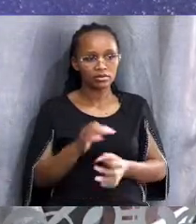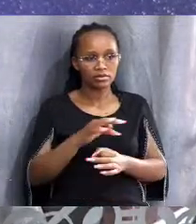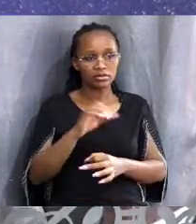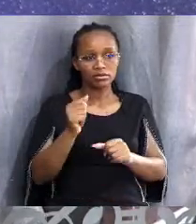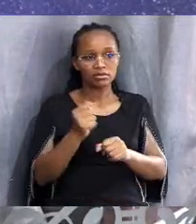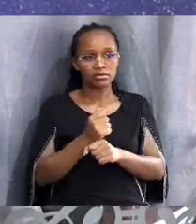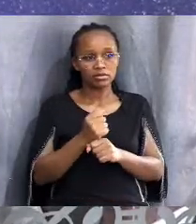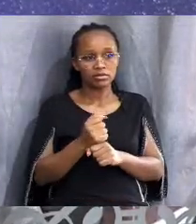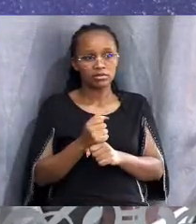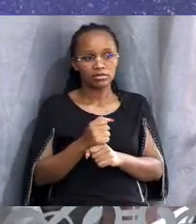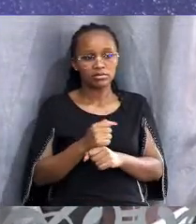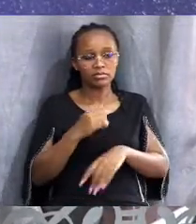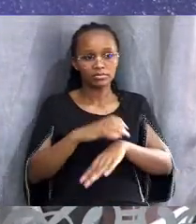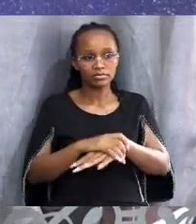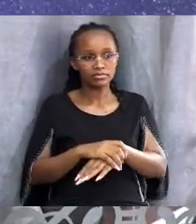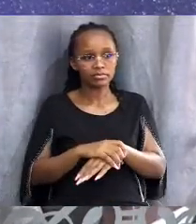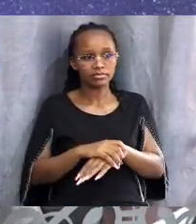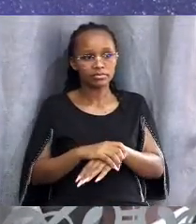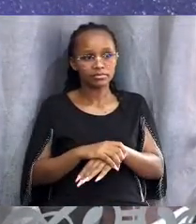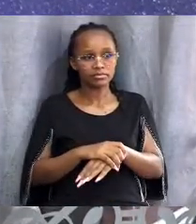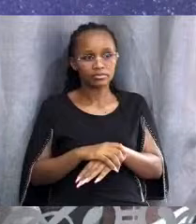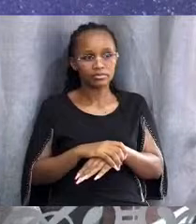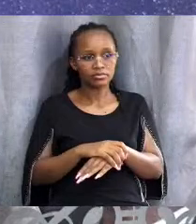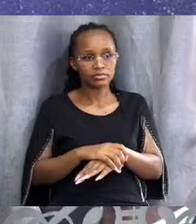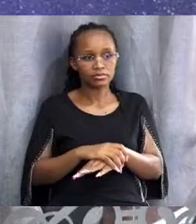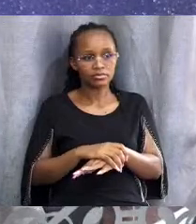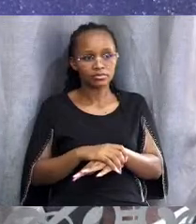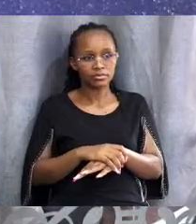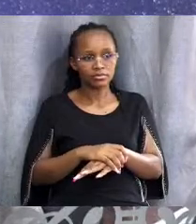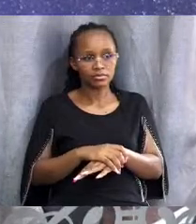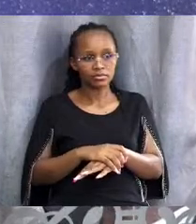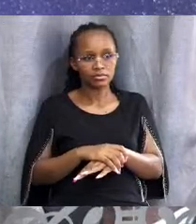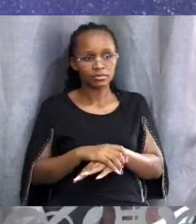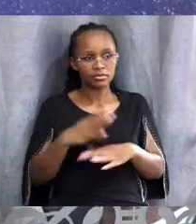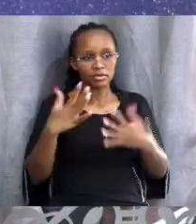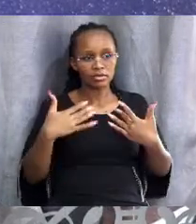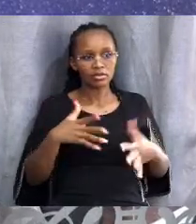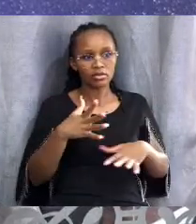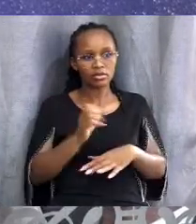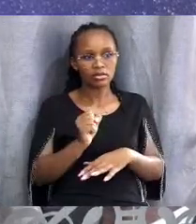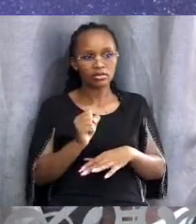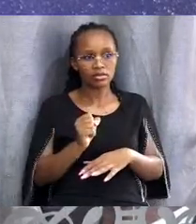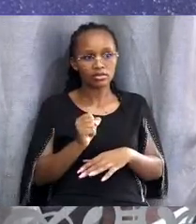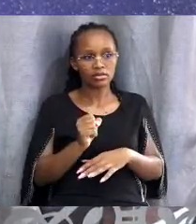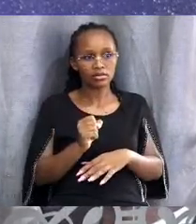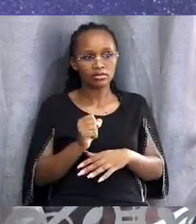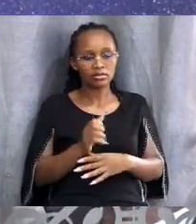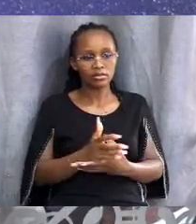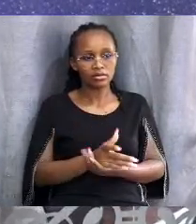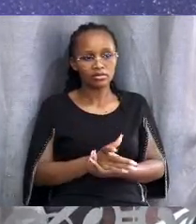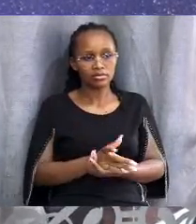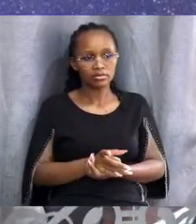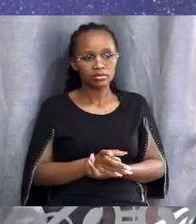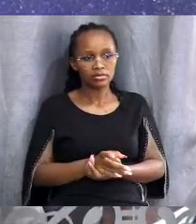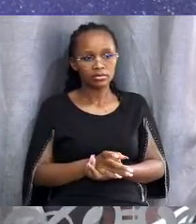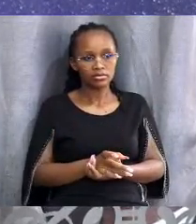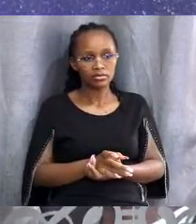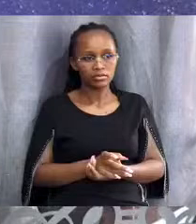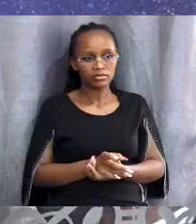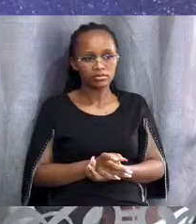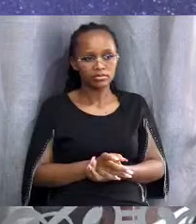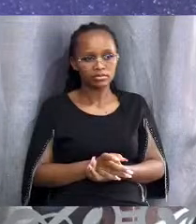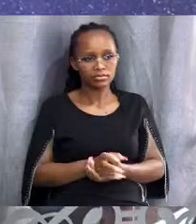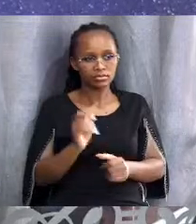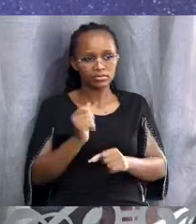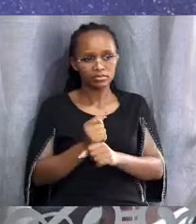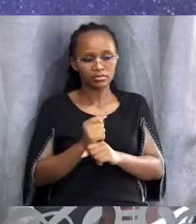be held, hugged, or kissed. The body that was his vessel is what he will